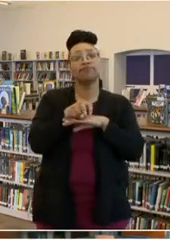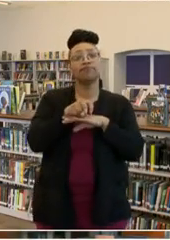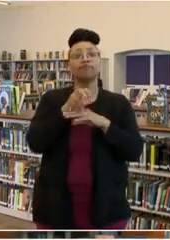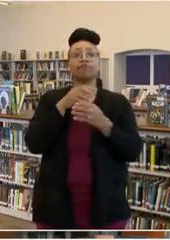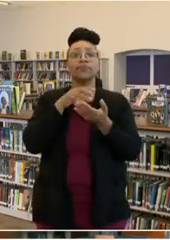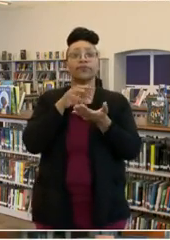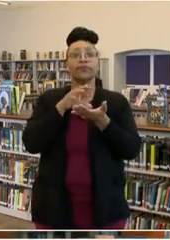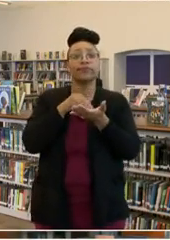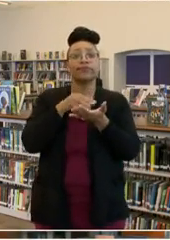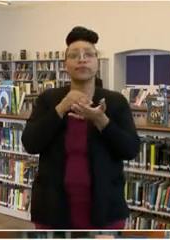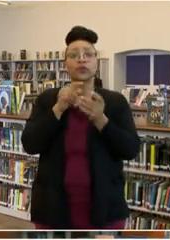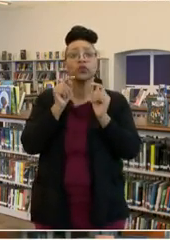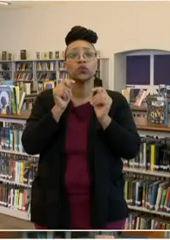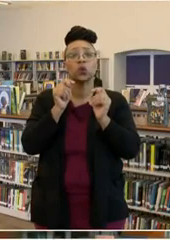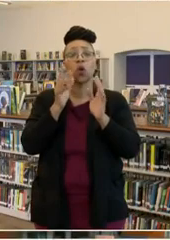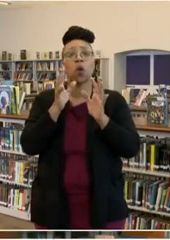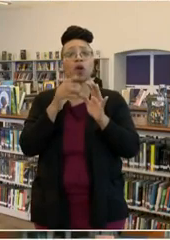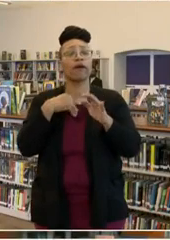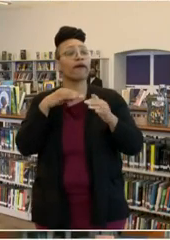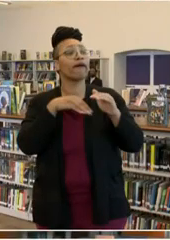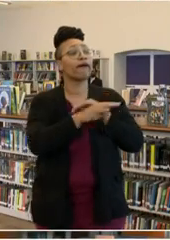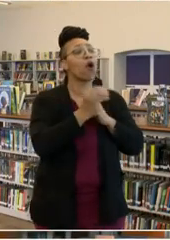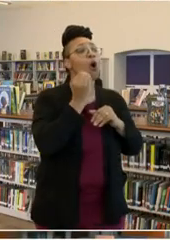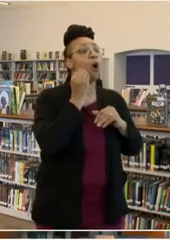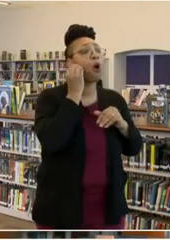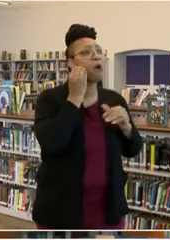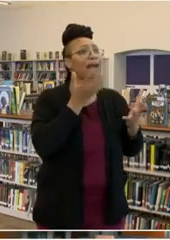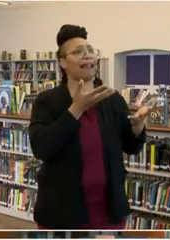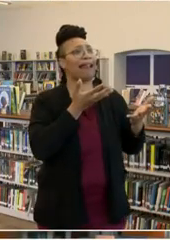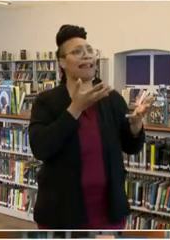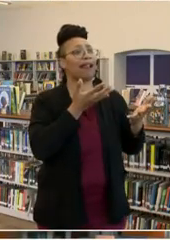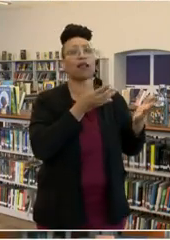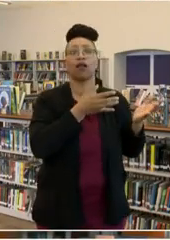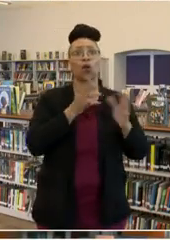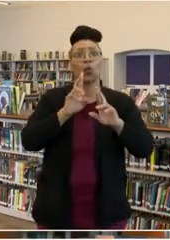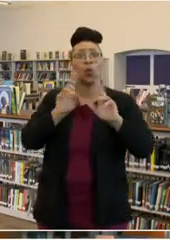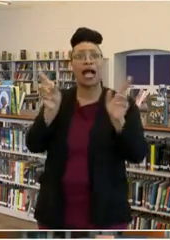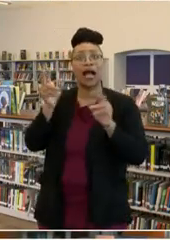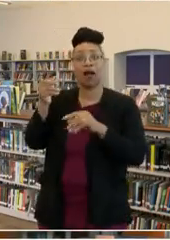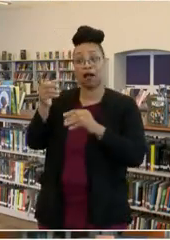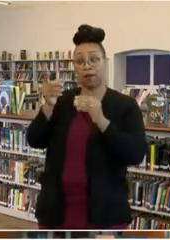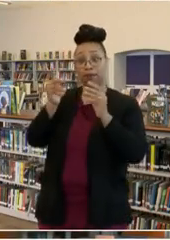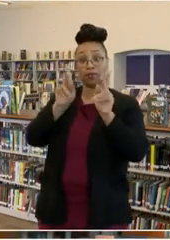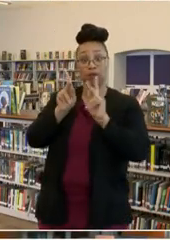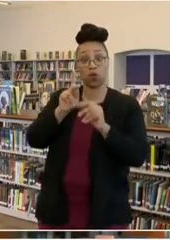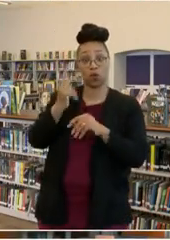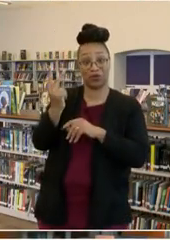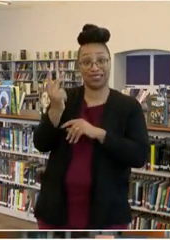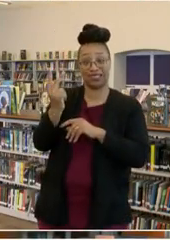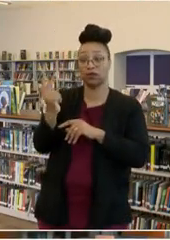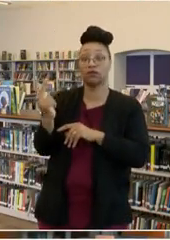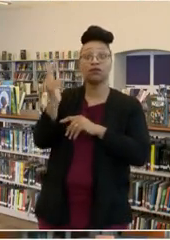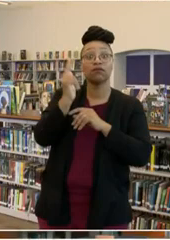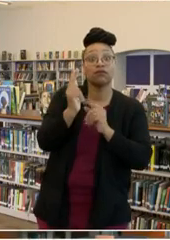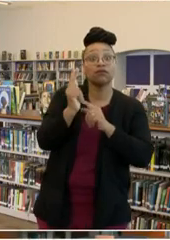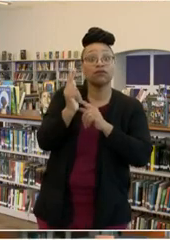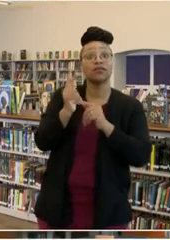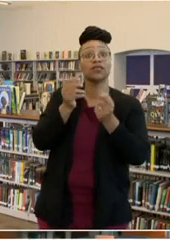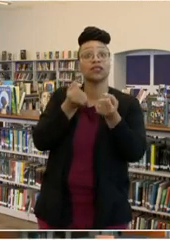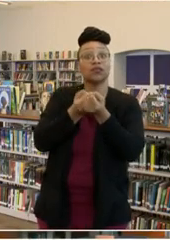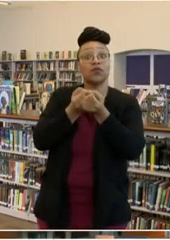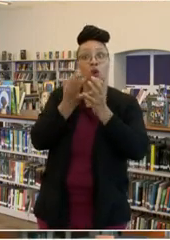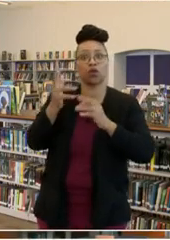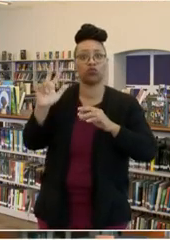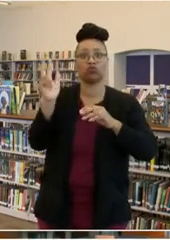have resources to ensure you got that extra support. It wasn't a negative thing. It wasn't seen as a failure of a student. It was